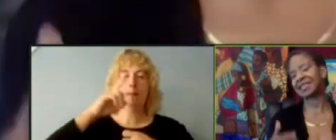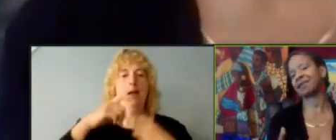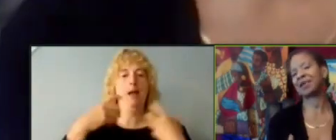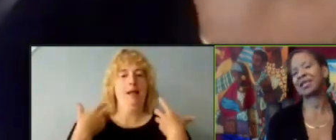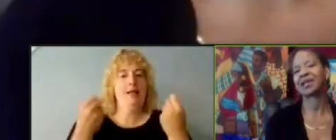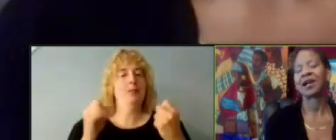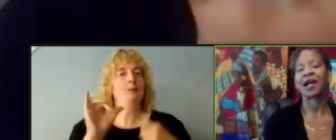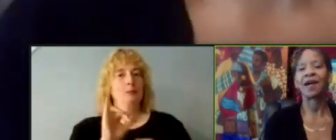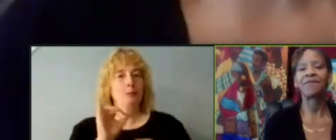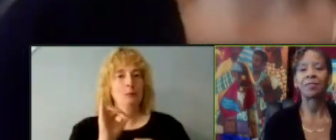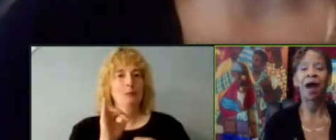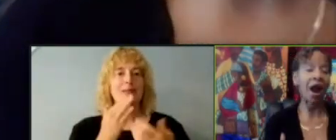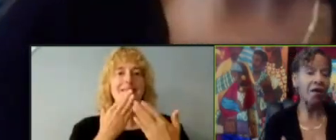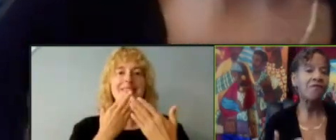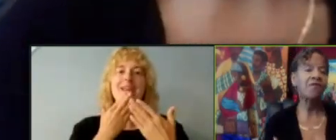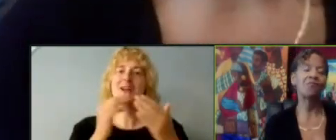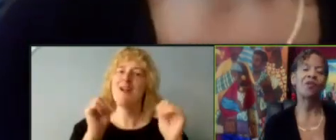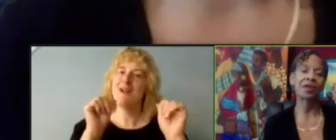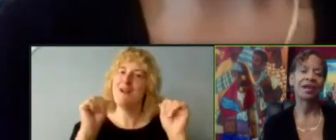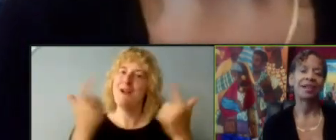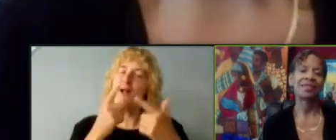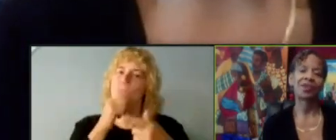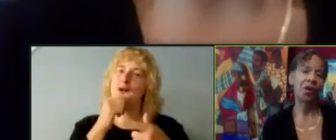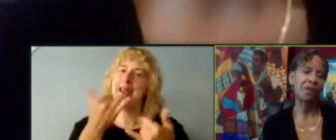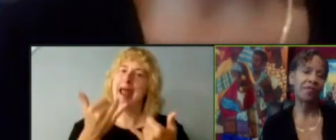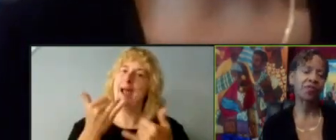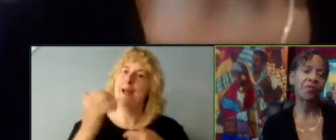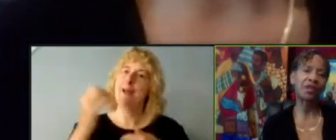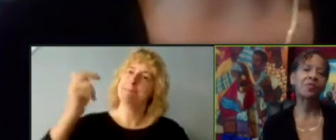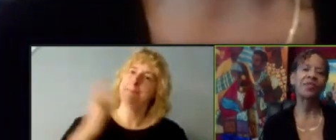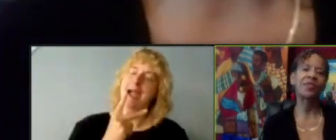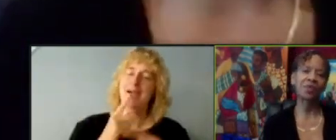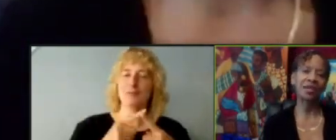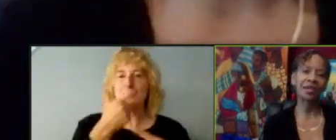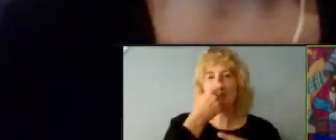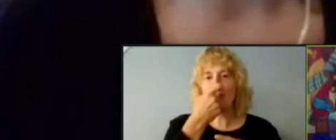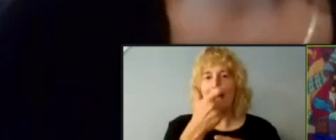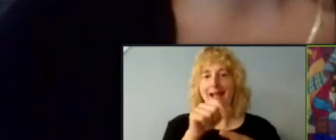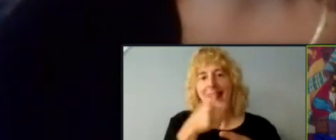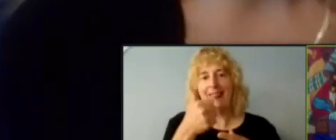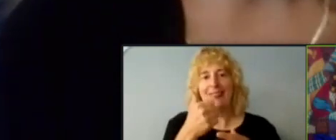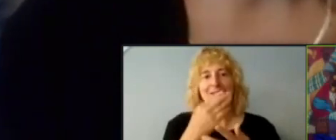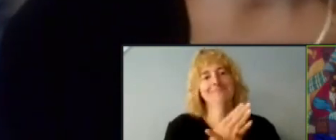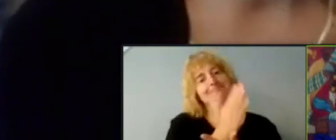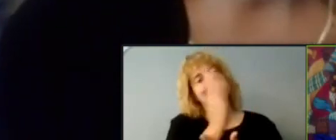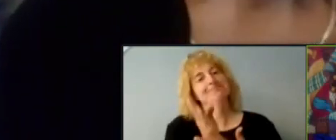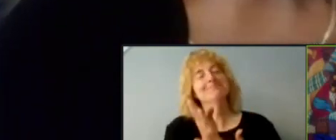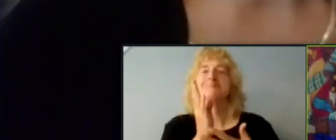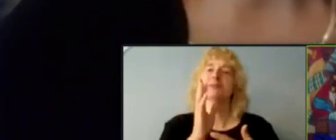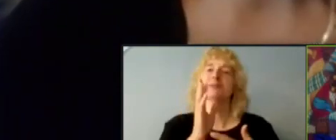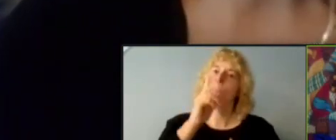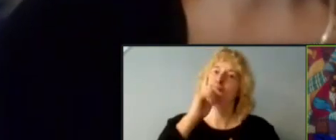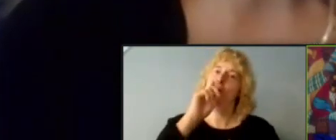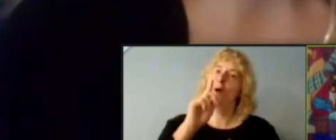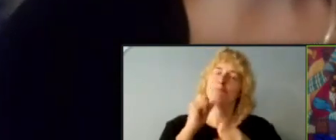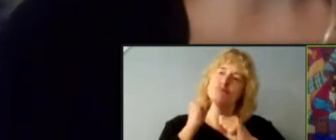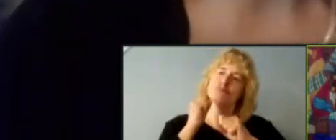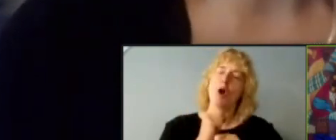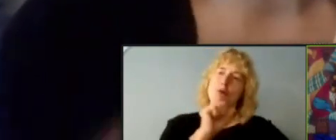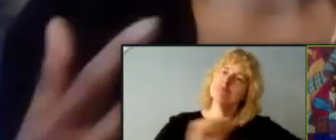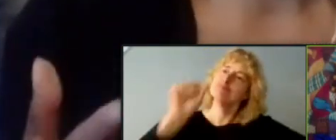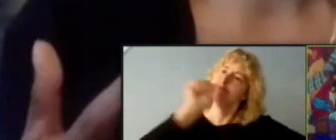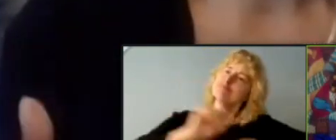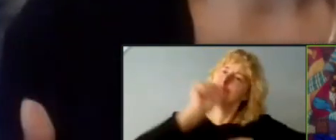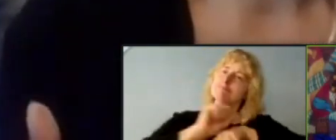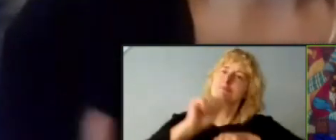another segment of the powerful work that the COVID313 Community Coalition for Families and Youth